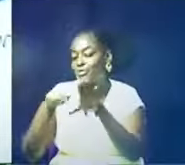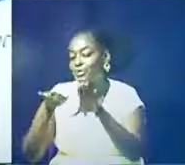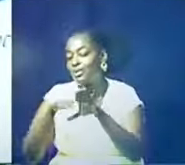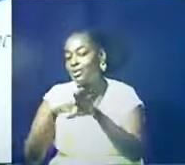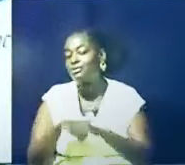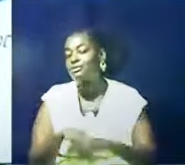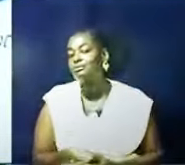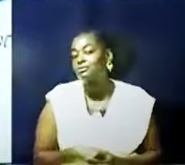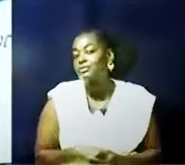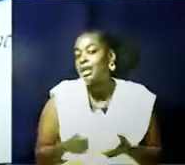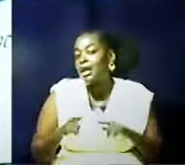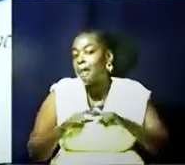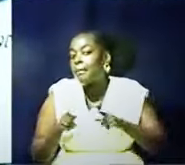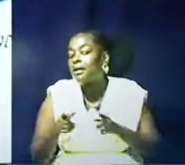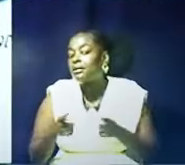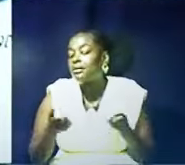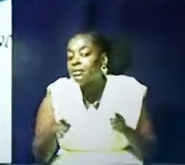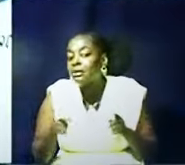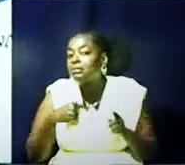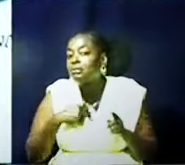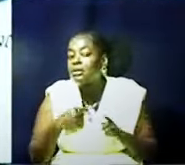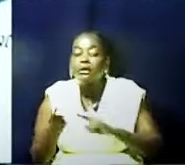time to visit Kumasi,